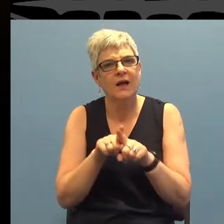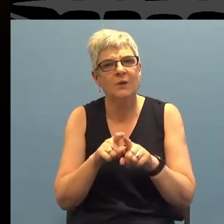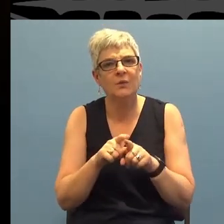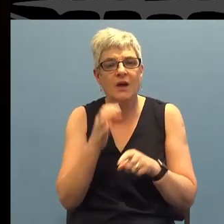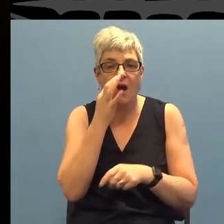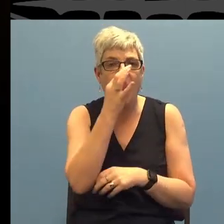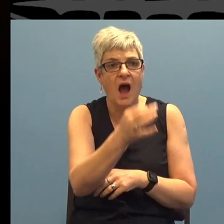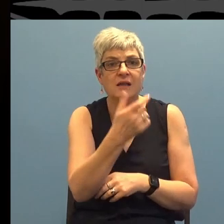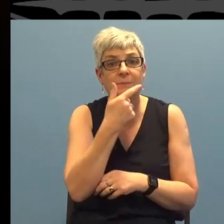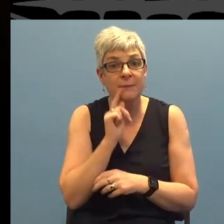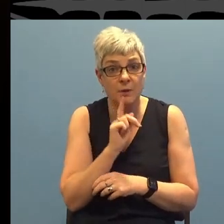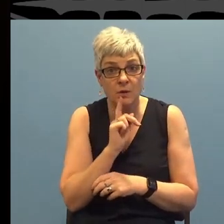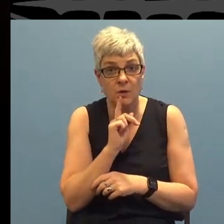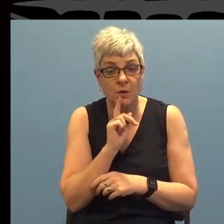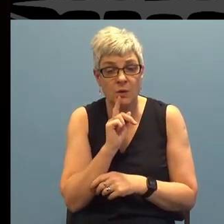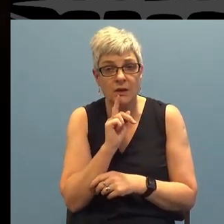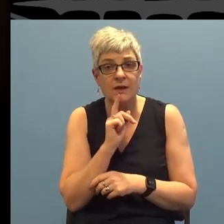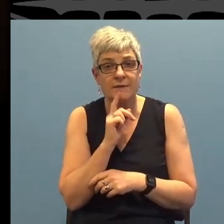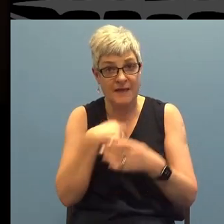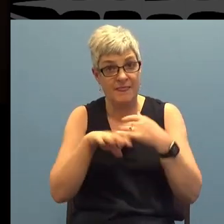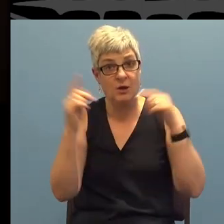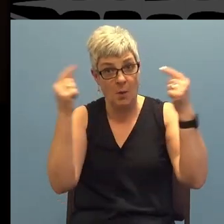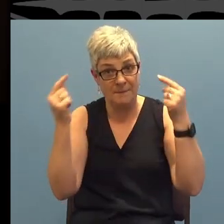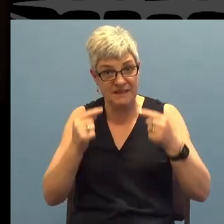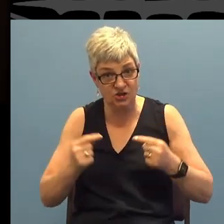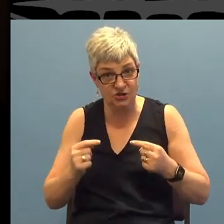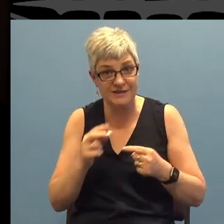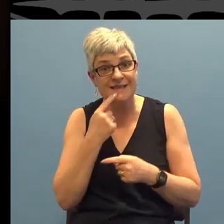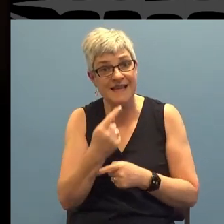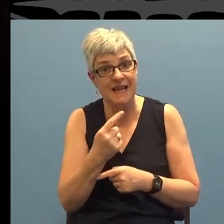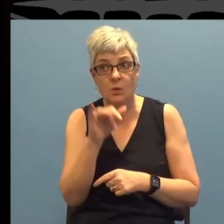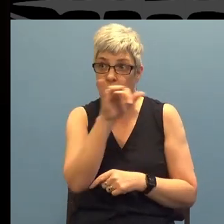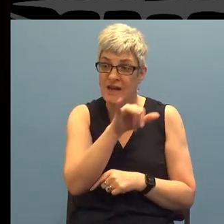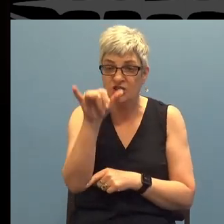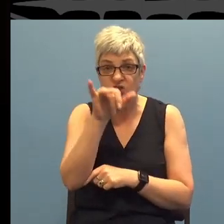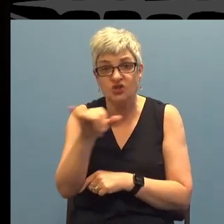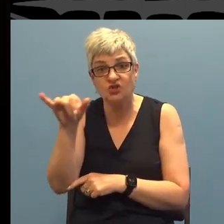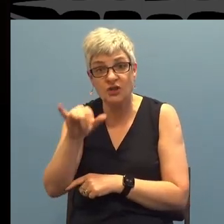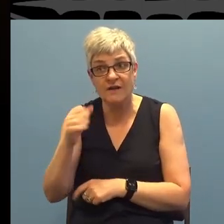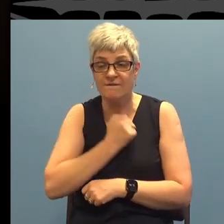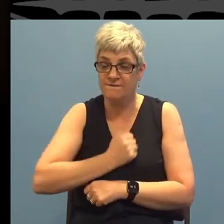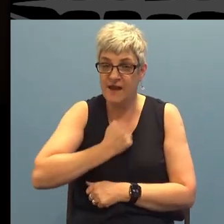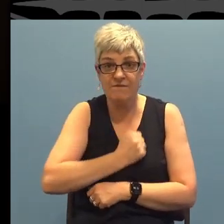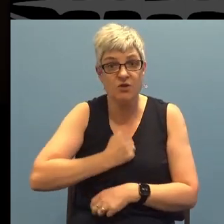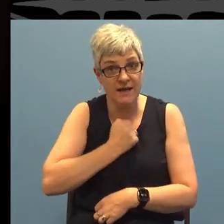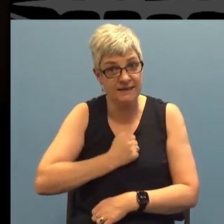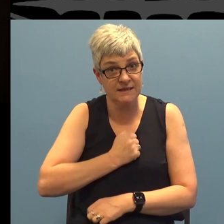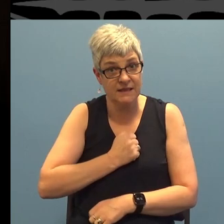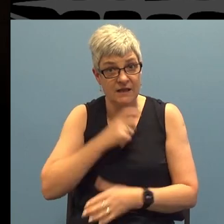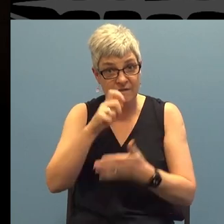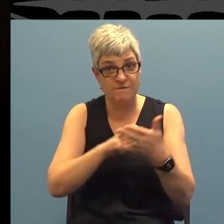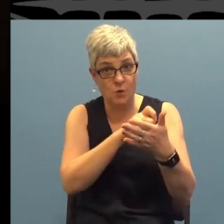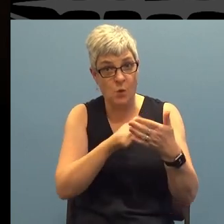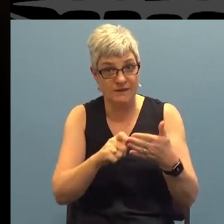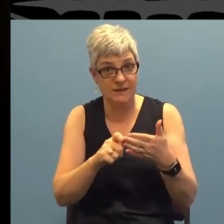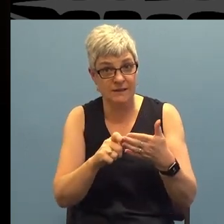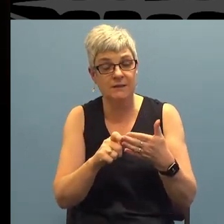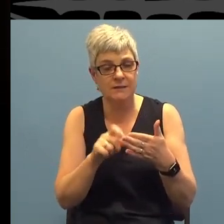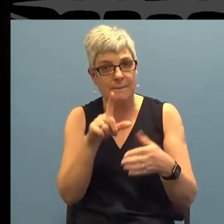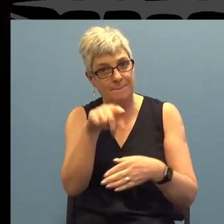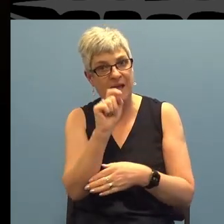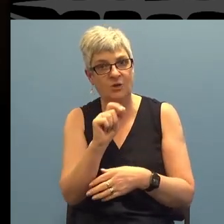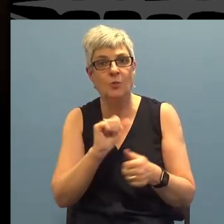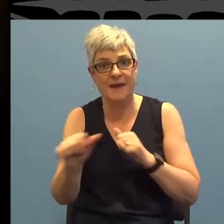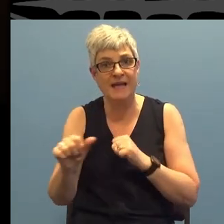were entering the competition to say which window was their favourite, vote for the one that they liked best. Thank you very much